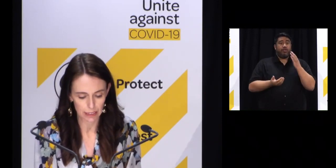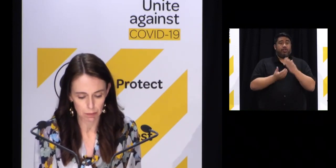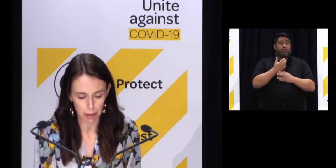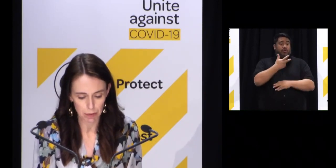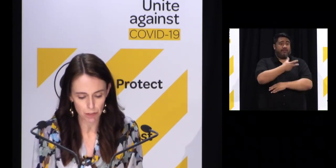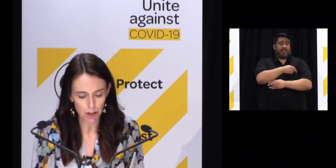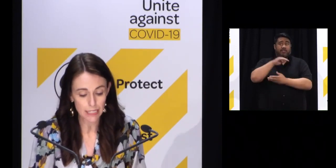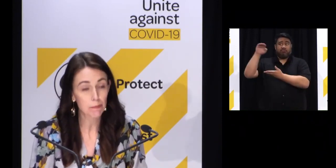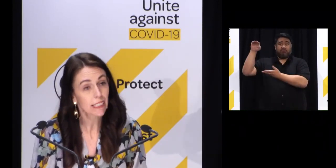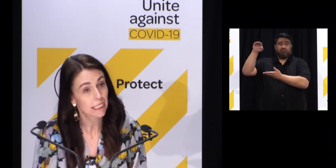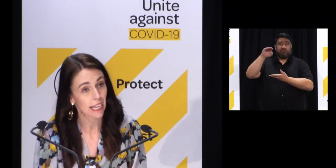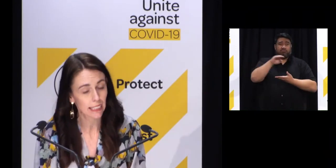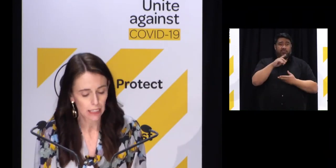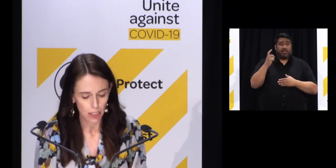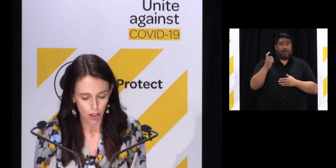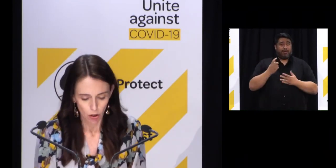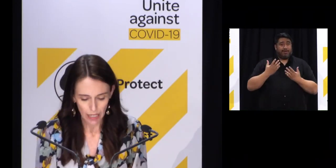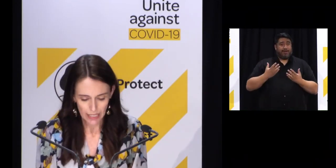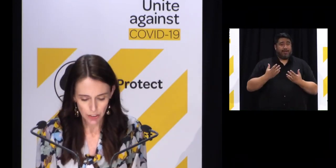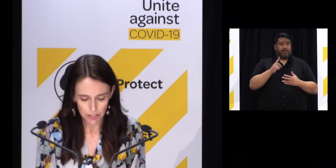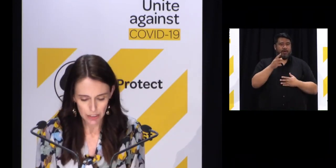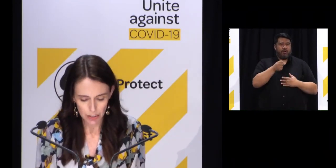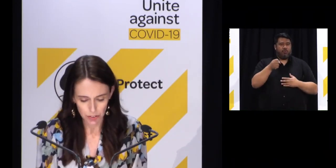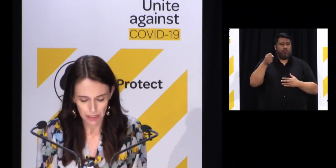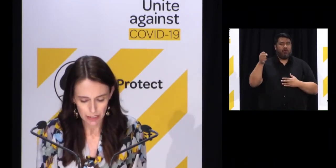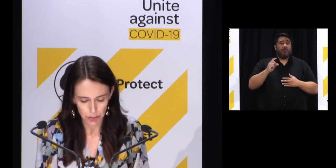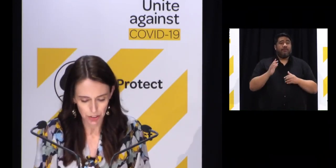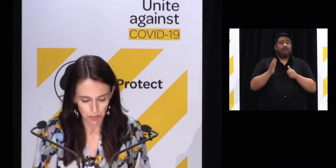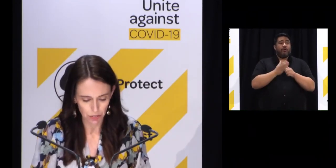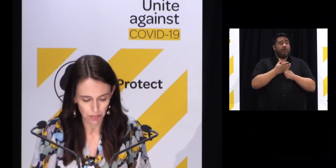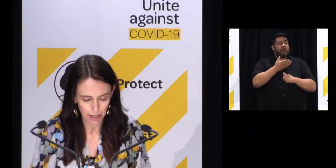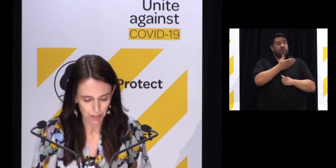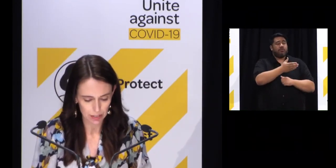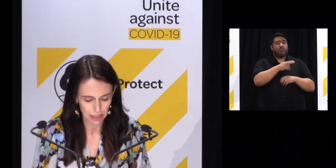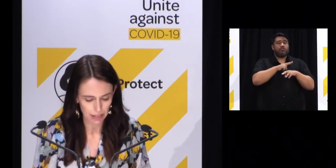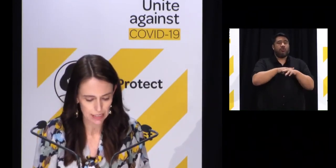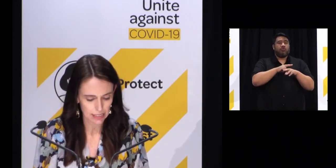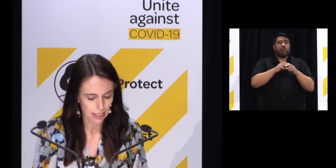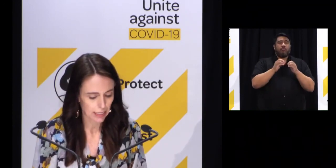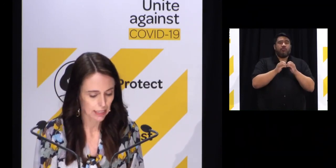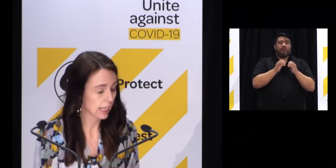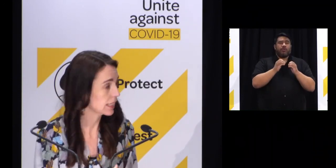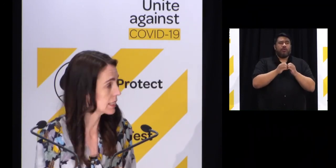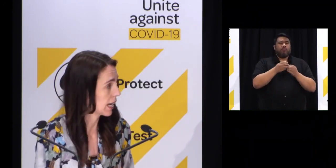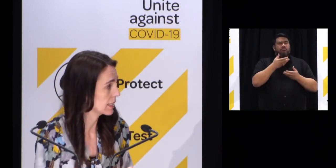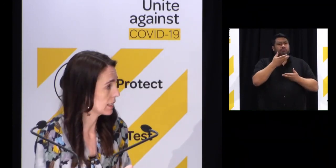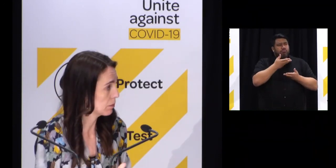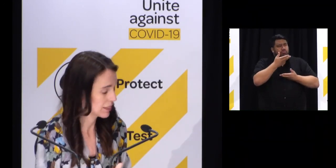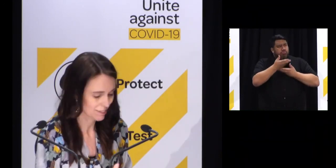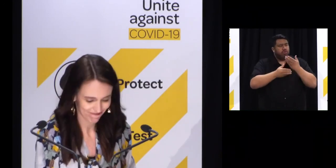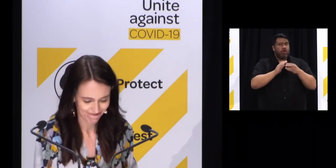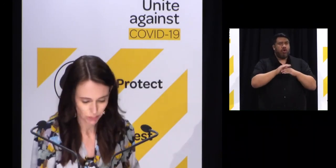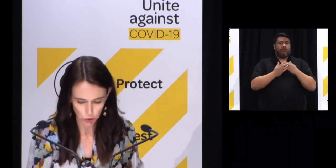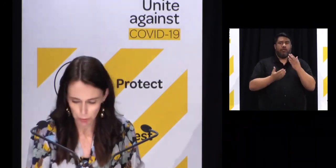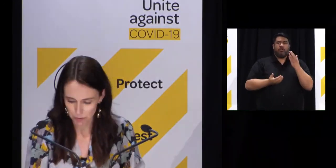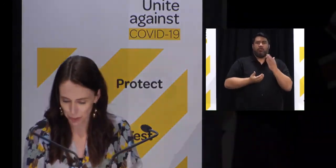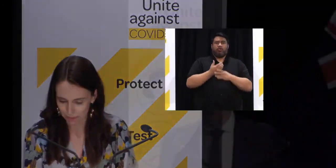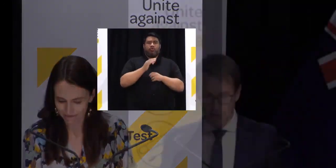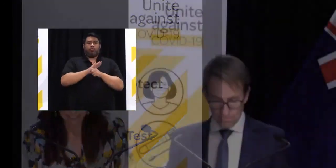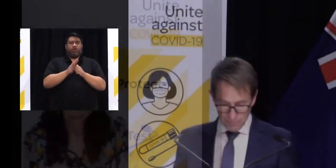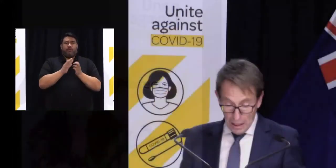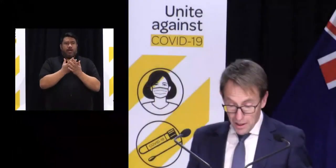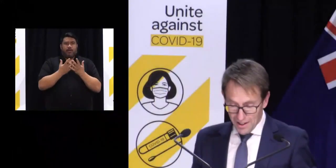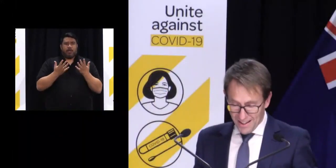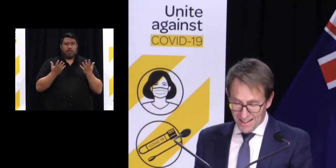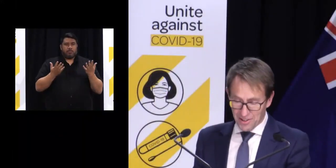to New Zealand, but before I speak to that, I'll hand over to the Director General of Health to give us the latest case numbers. Thank you, Prime